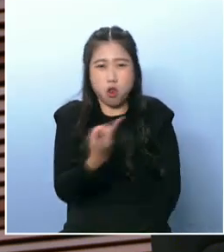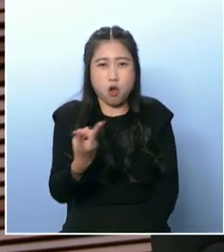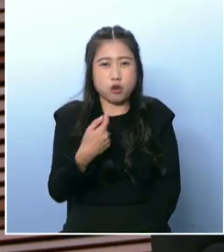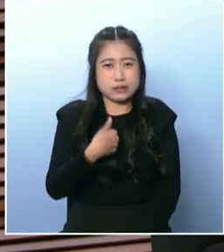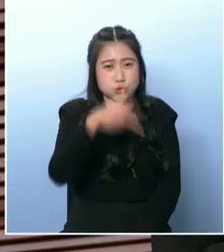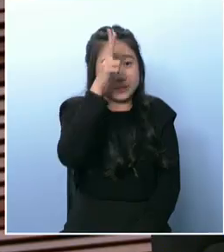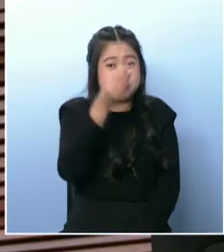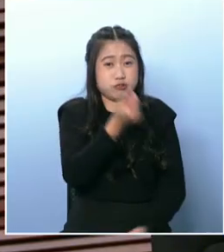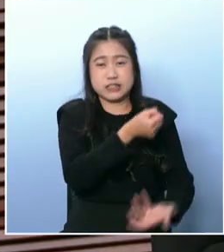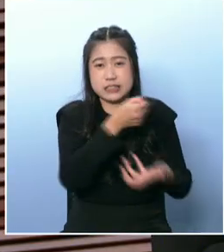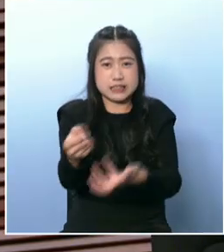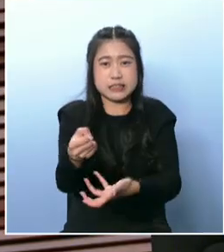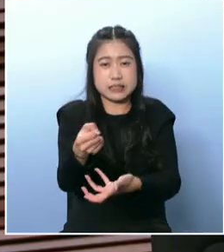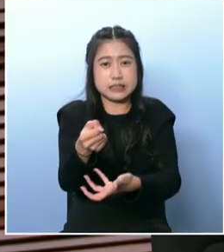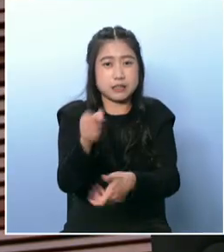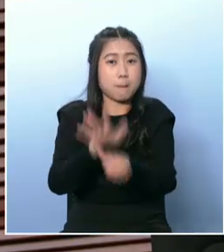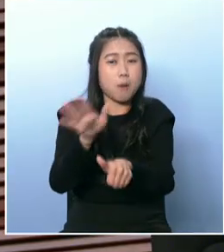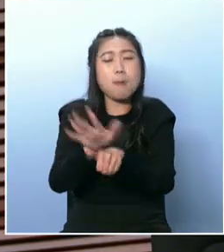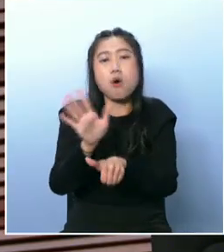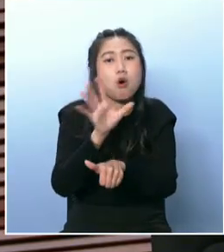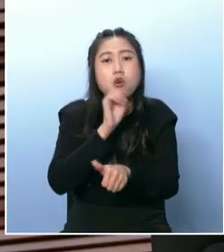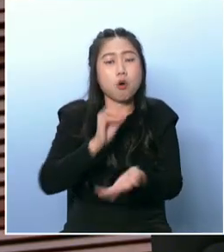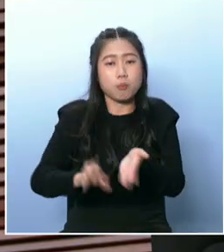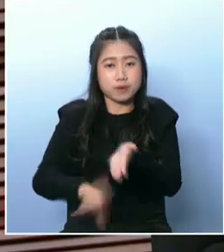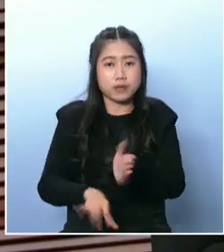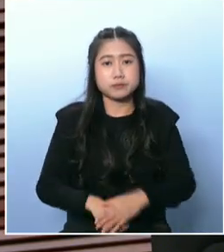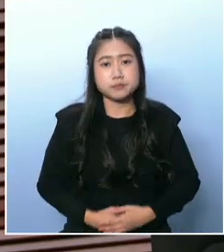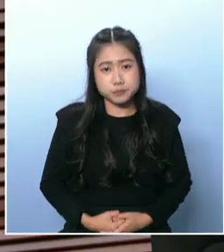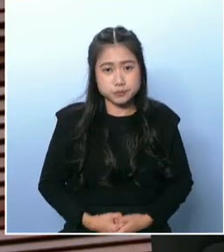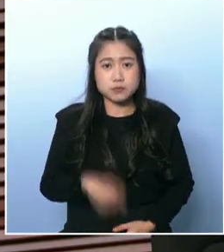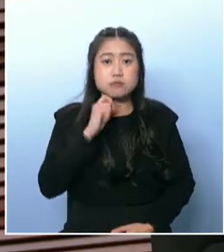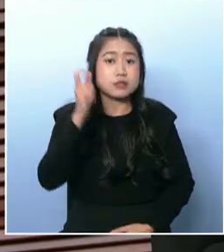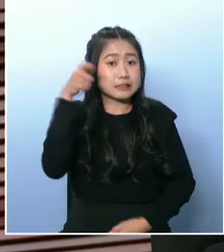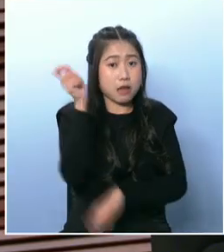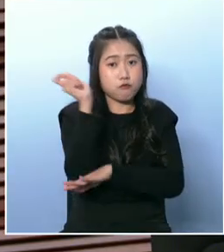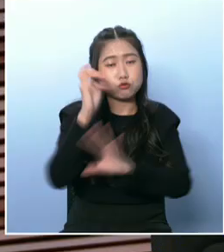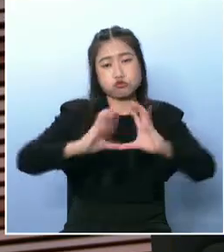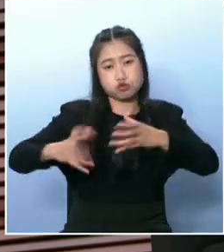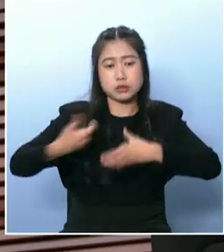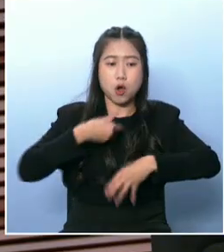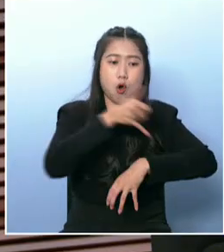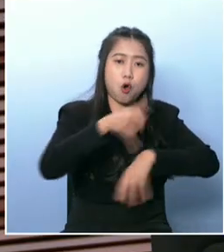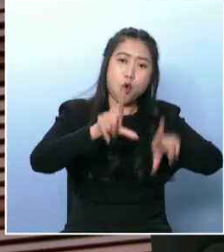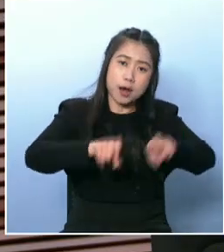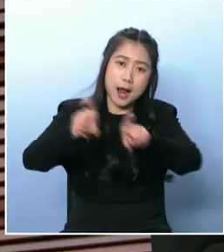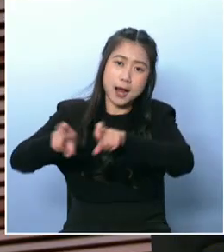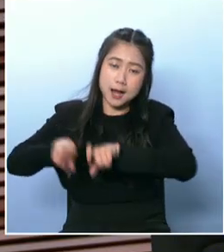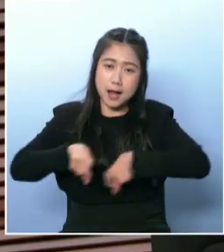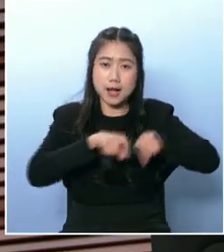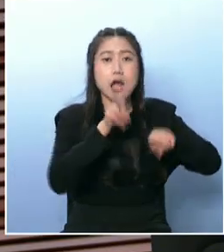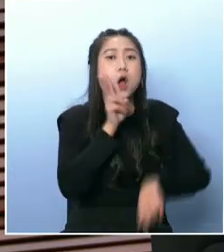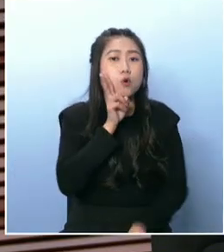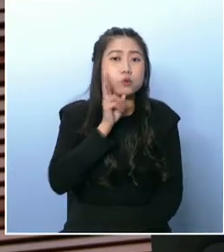do not necessarily have to be both subsidized by the government. And for some of the